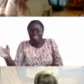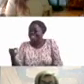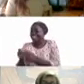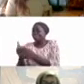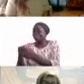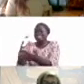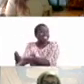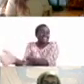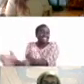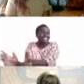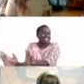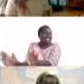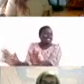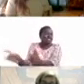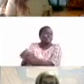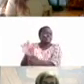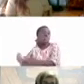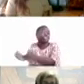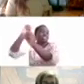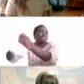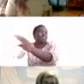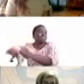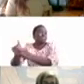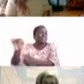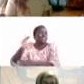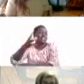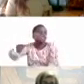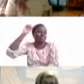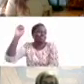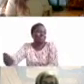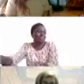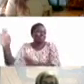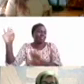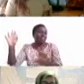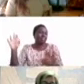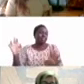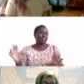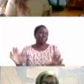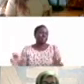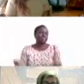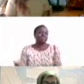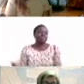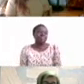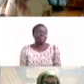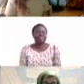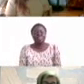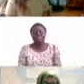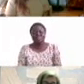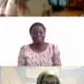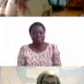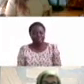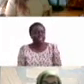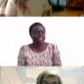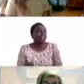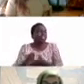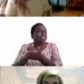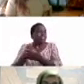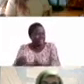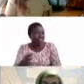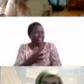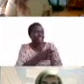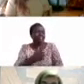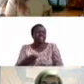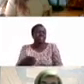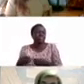who have no rights, but people who need aid and